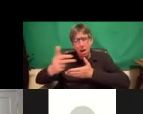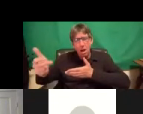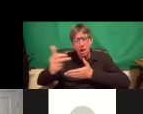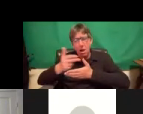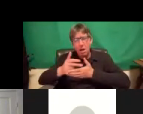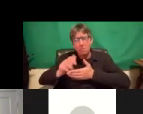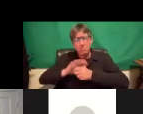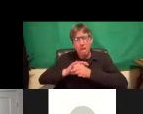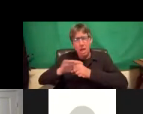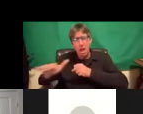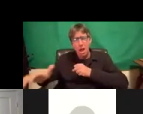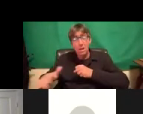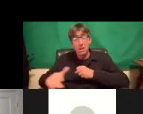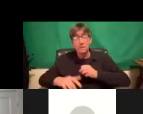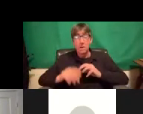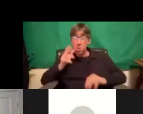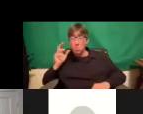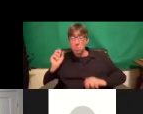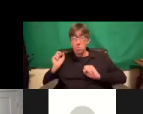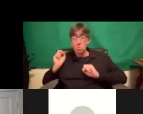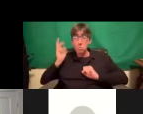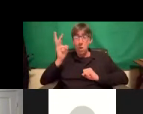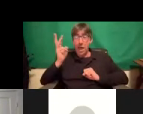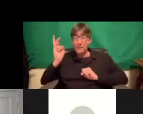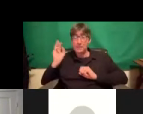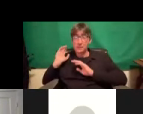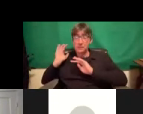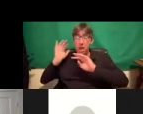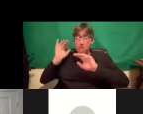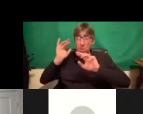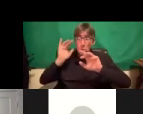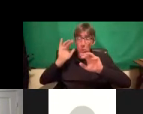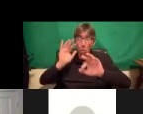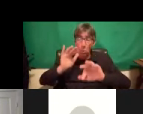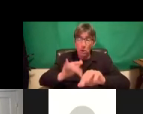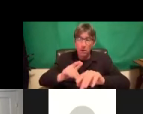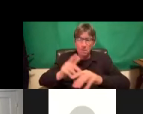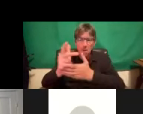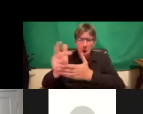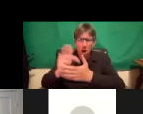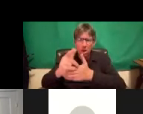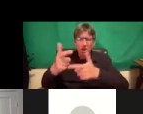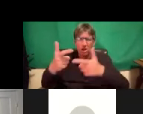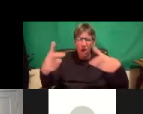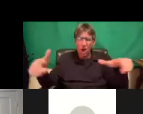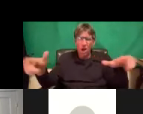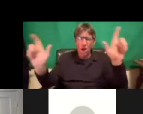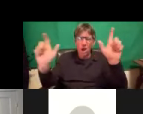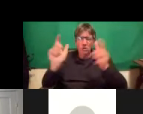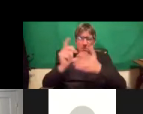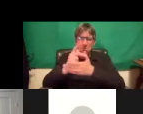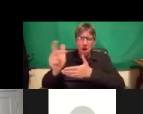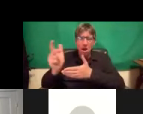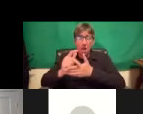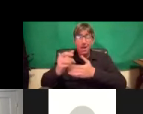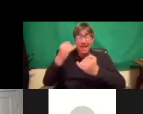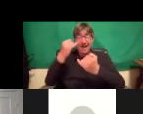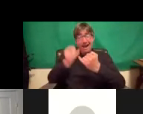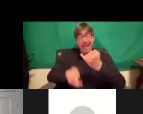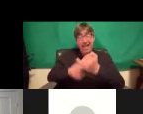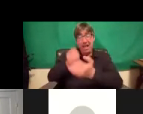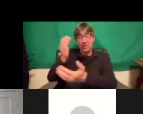the Western commutes can certainly park there. It's a huge parking lot at the end of the last stop of the Green Line, and